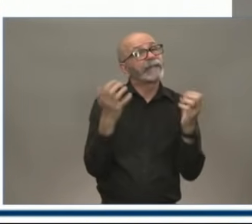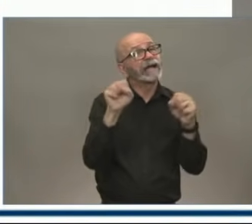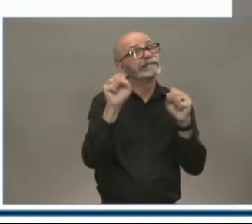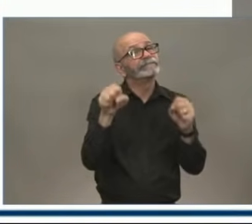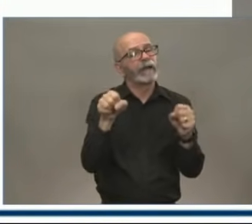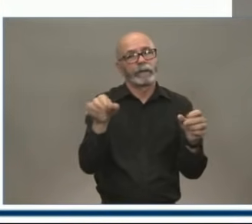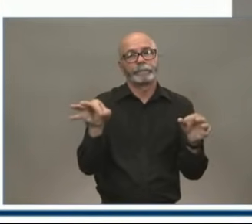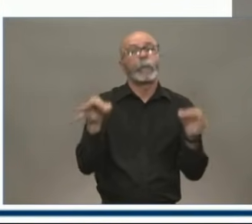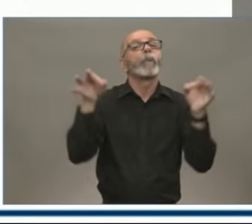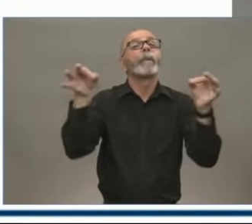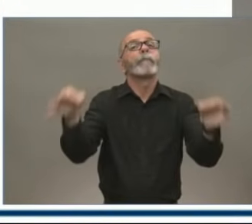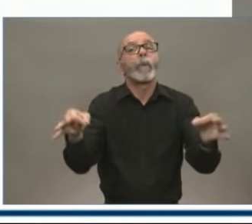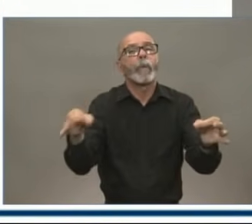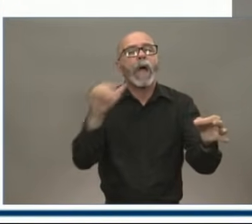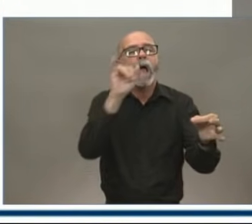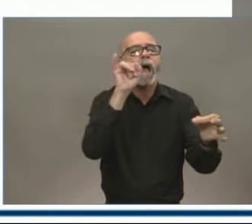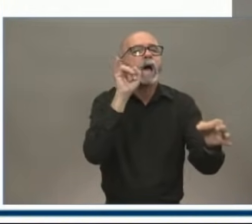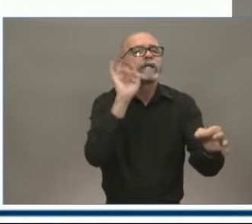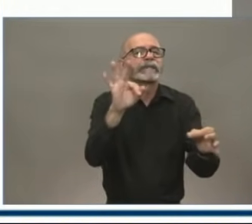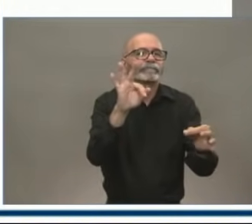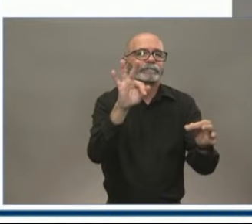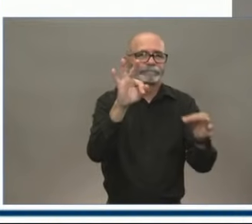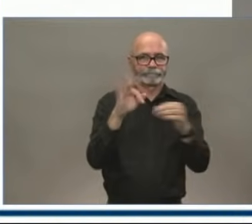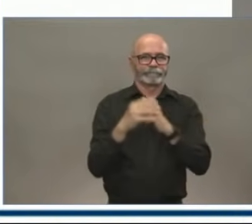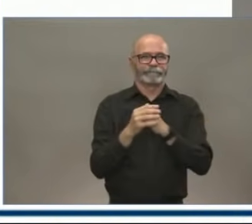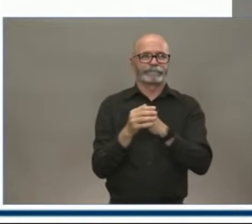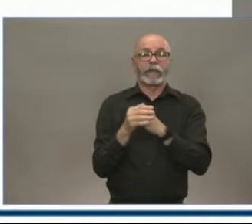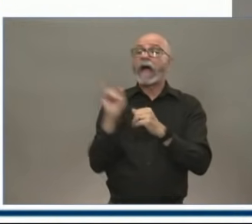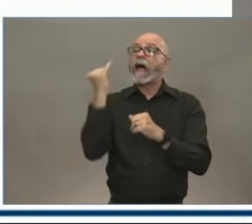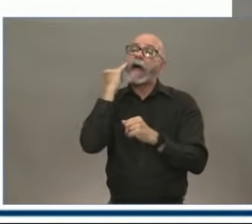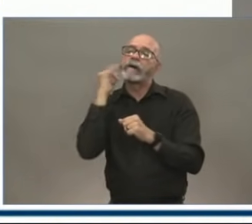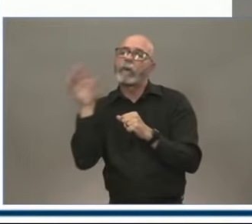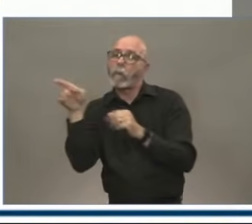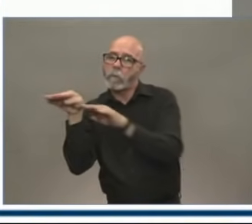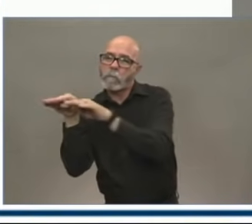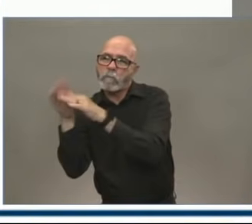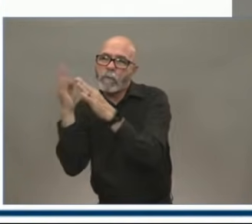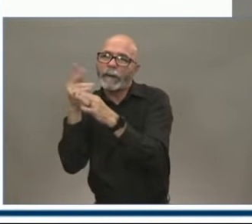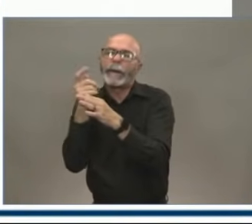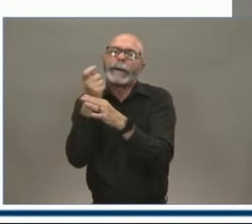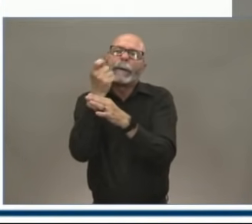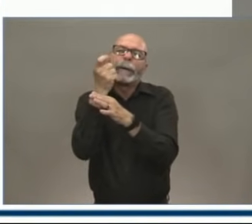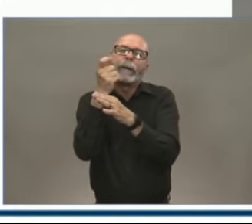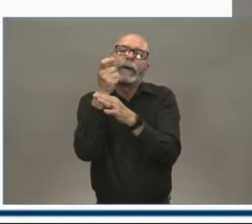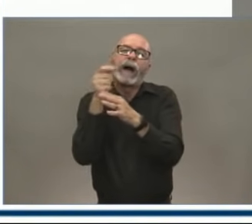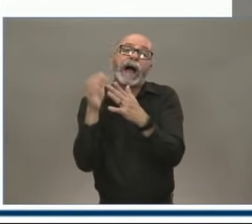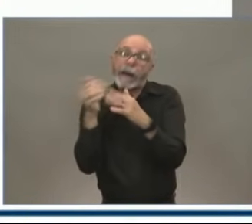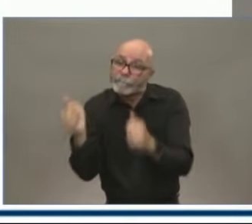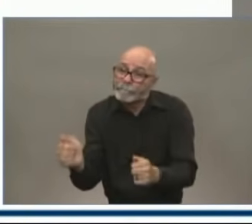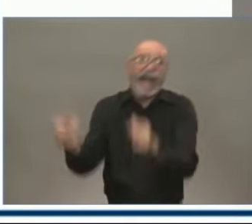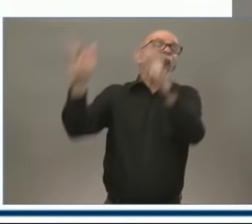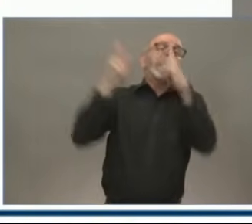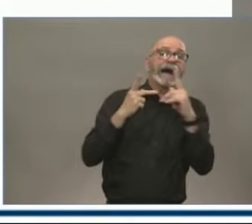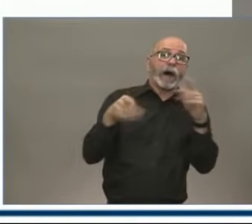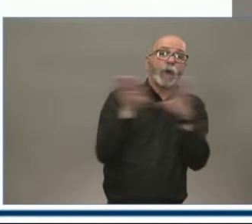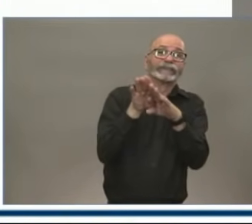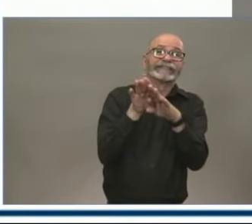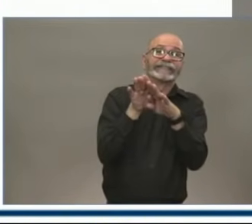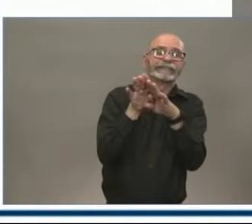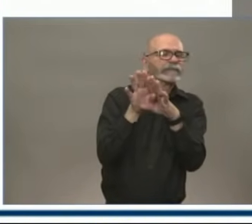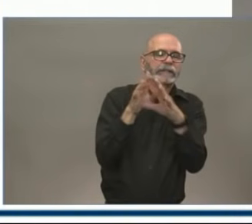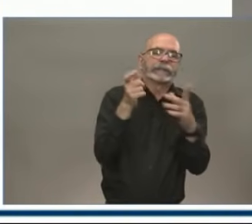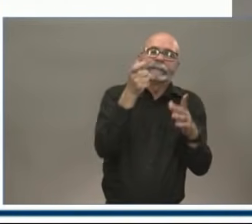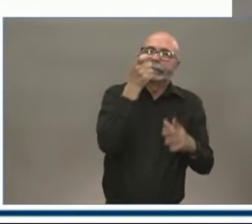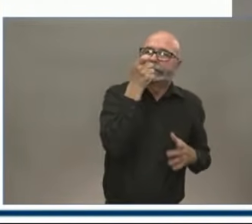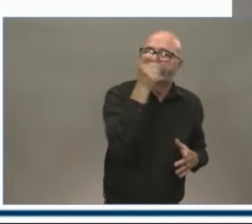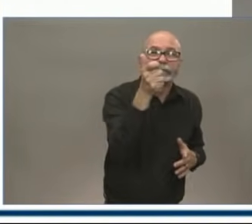go back to where we were over the Christmas period, but it would be nice if we were able to start to loosen up a little bit. All of those